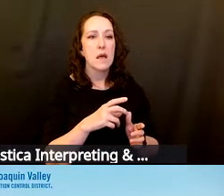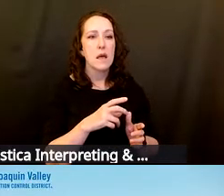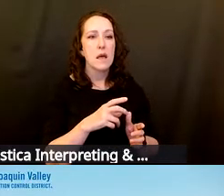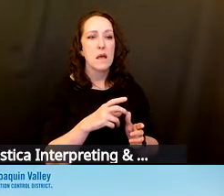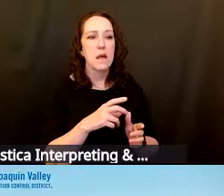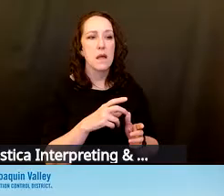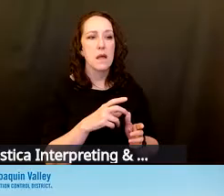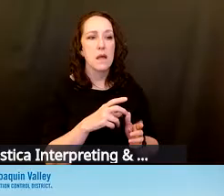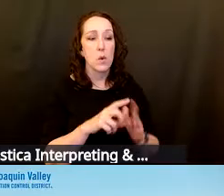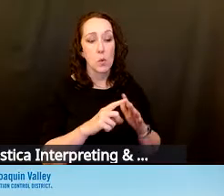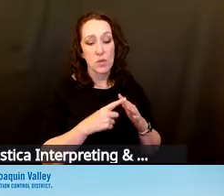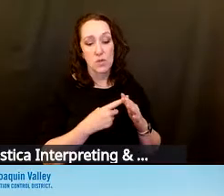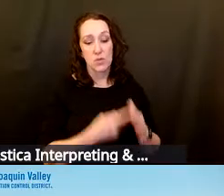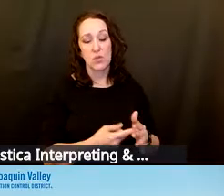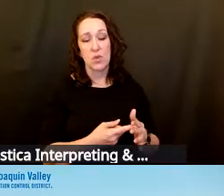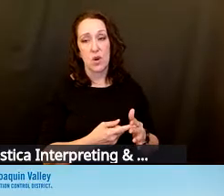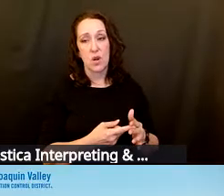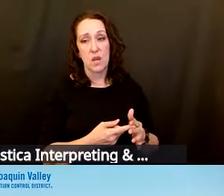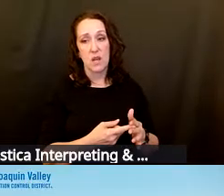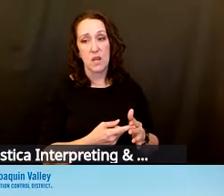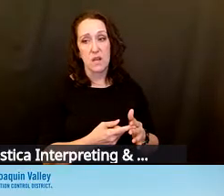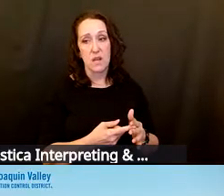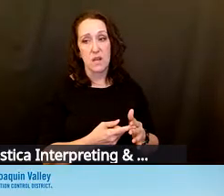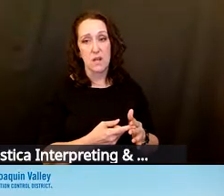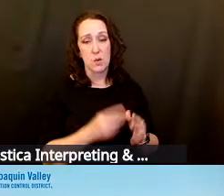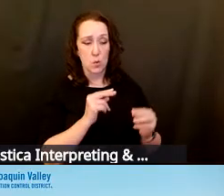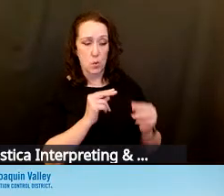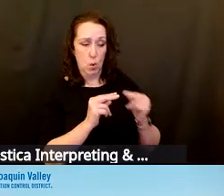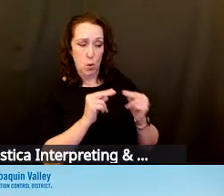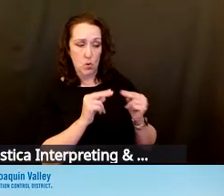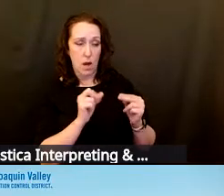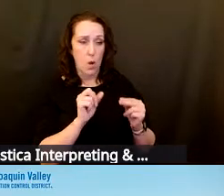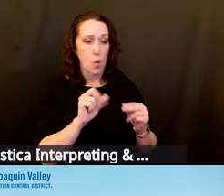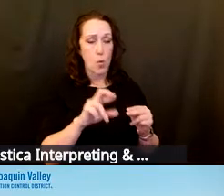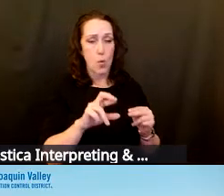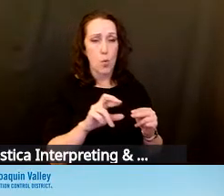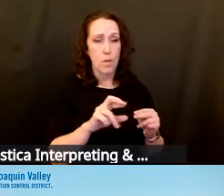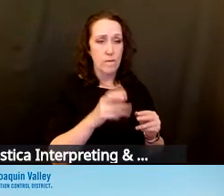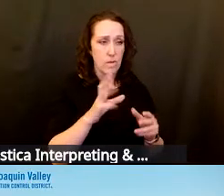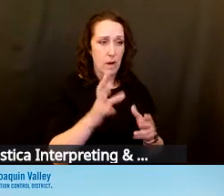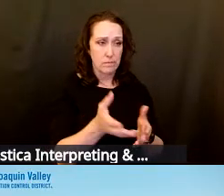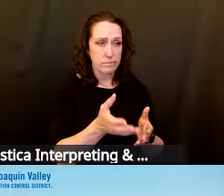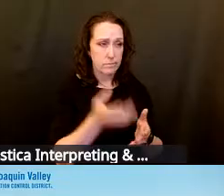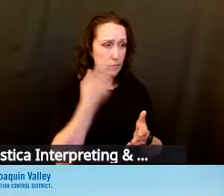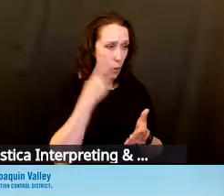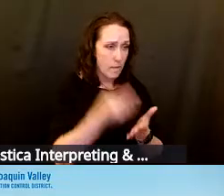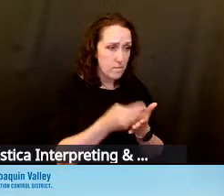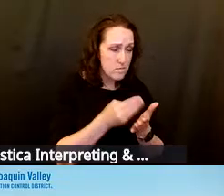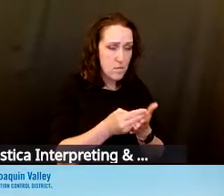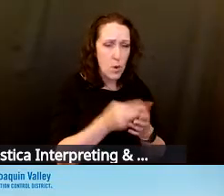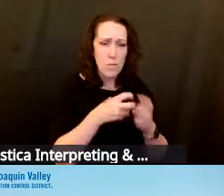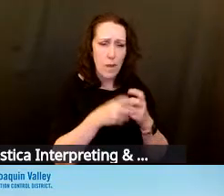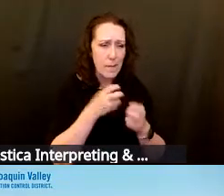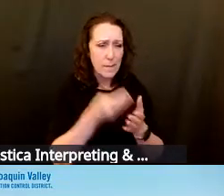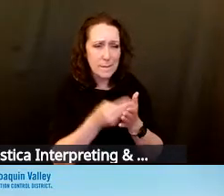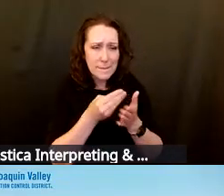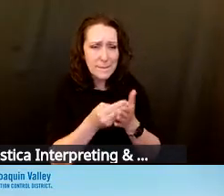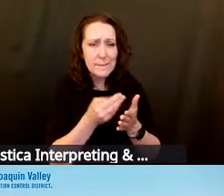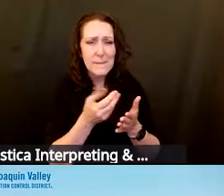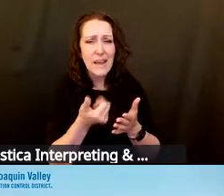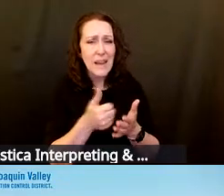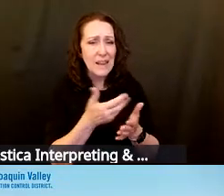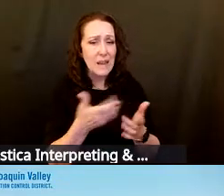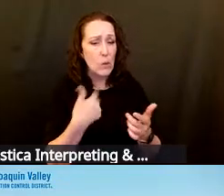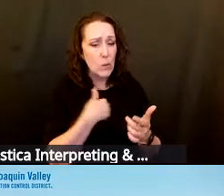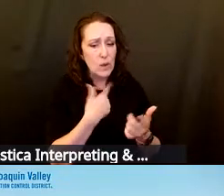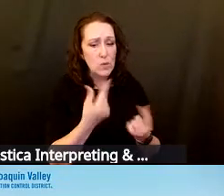starting to negotiate or for funding, or are having problems with funding? Is there anything that we can do to